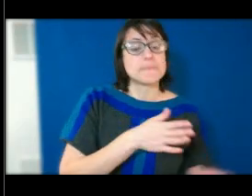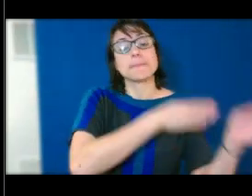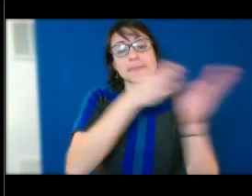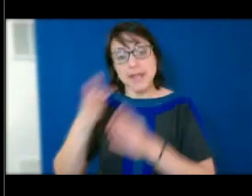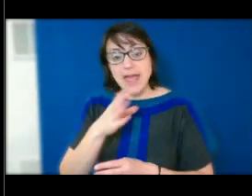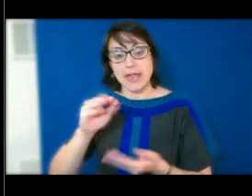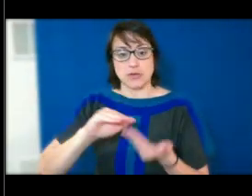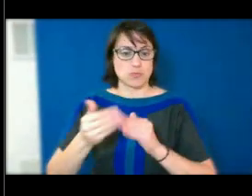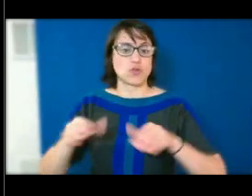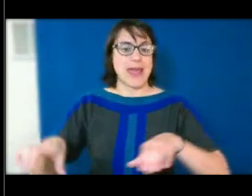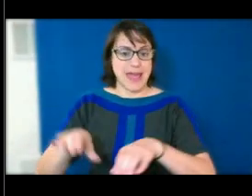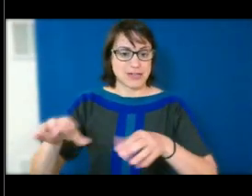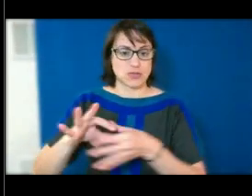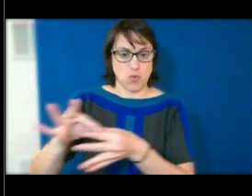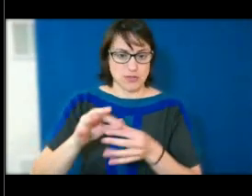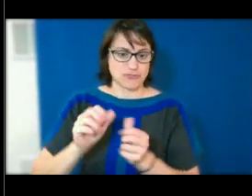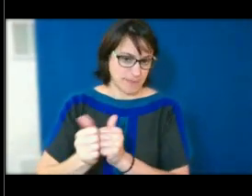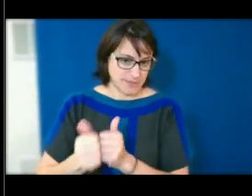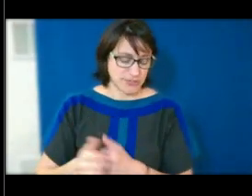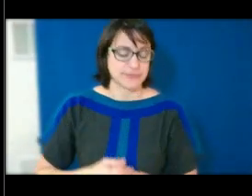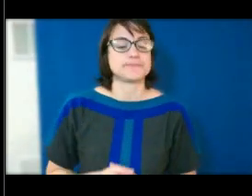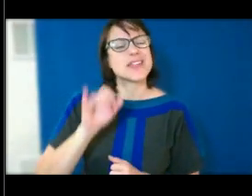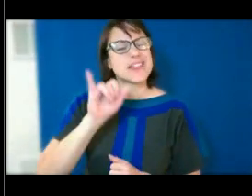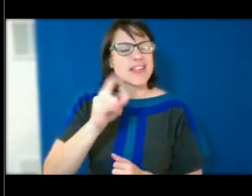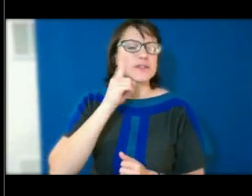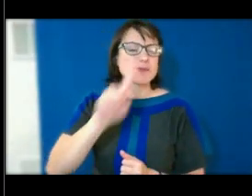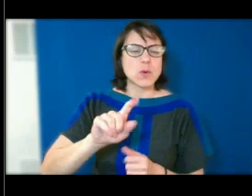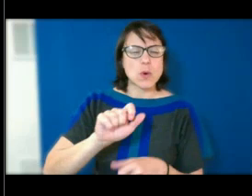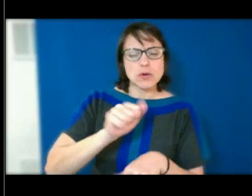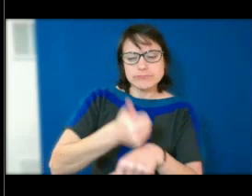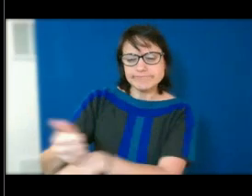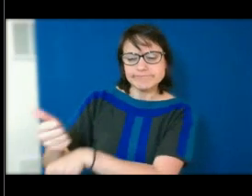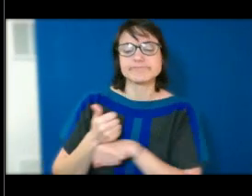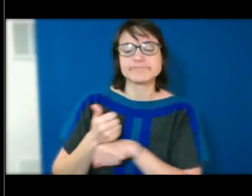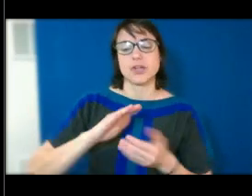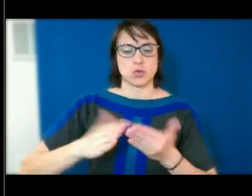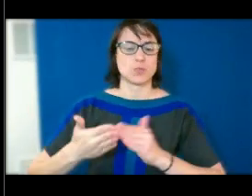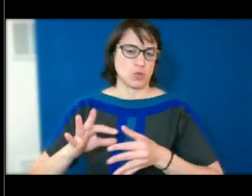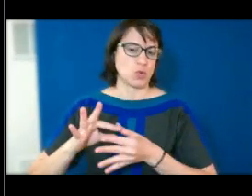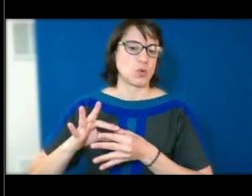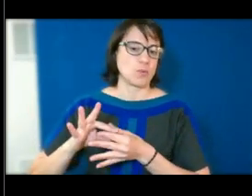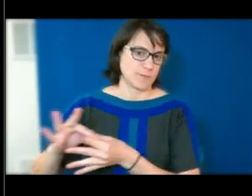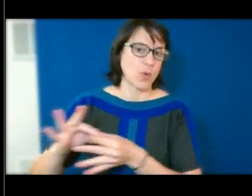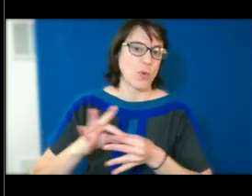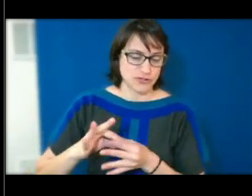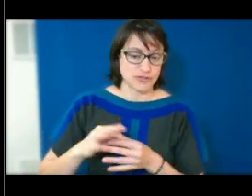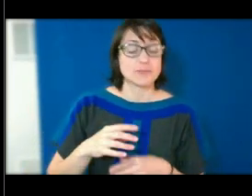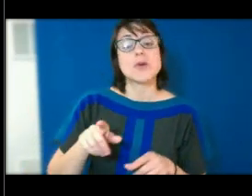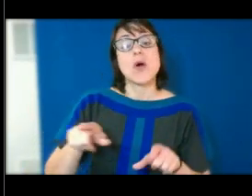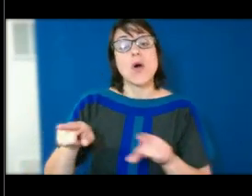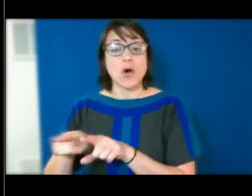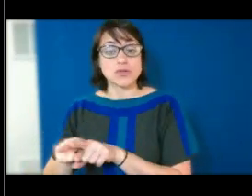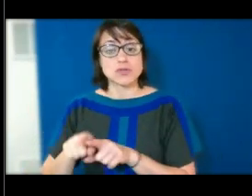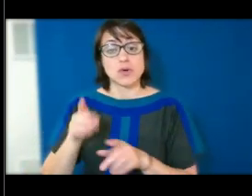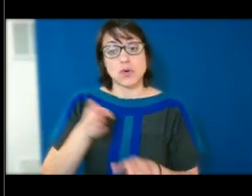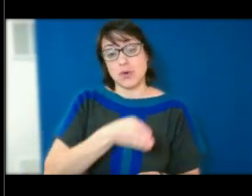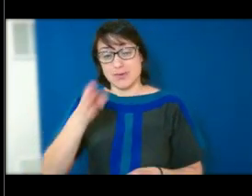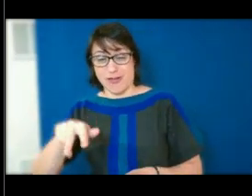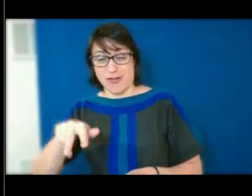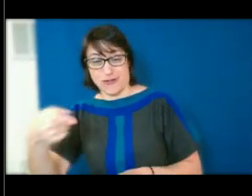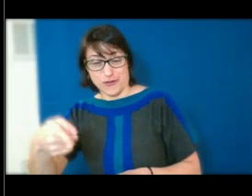build community coalitions around marine debris mitigation. There's also the Marine Debris Program, which Scott talked about, and they